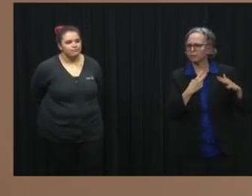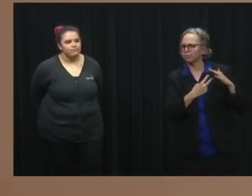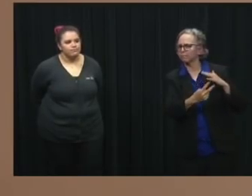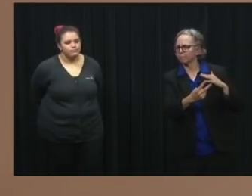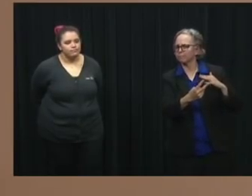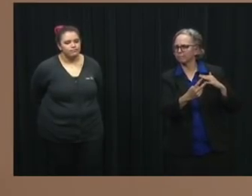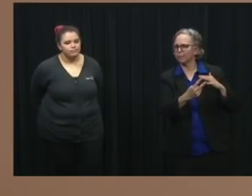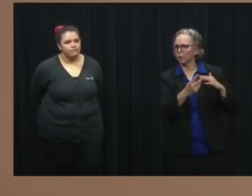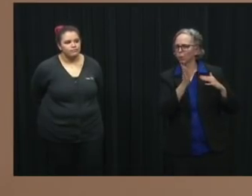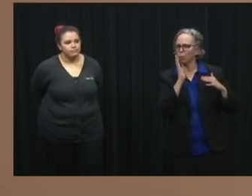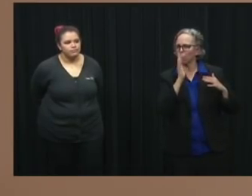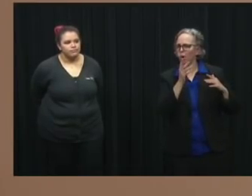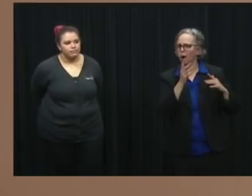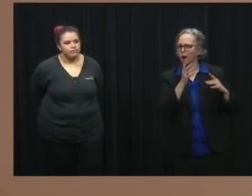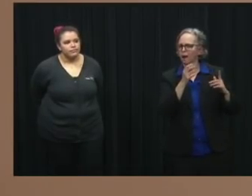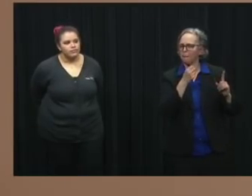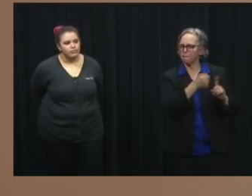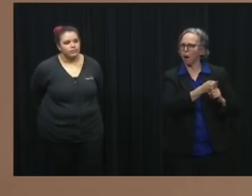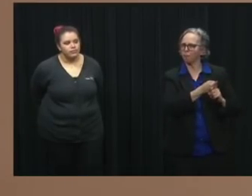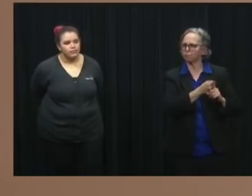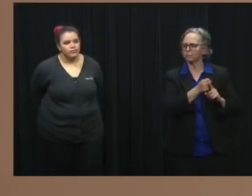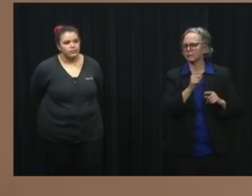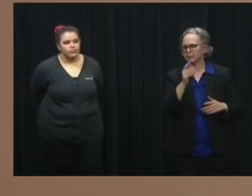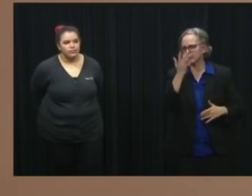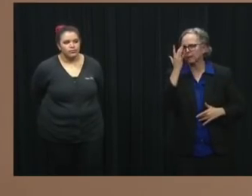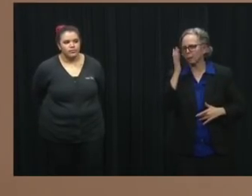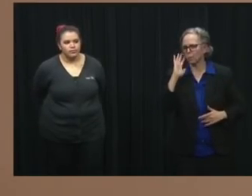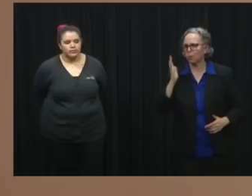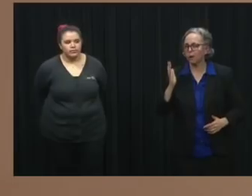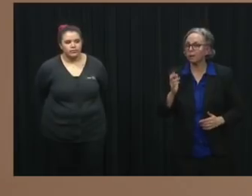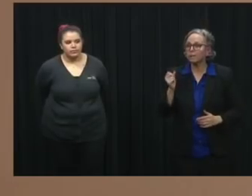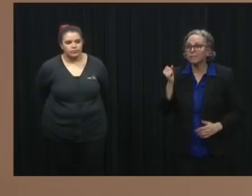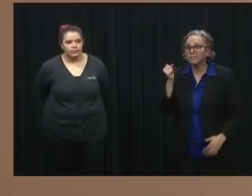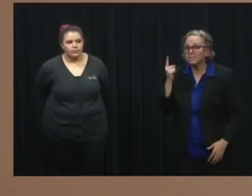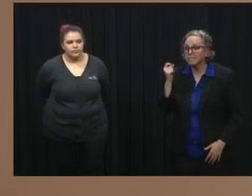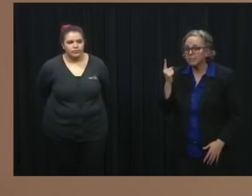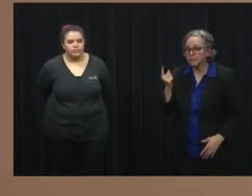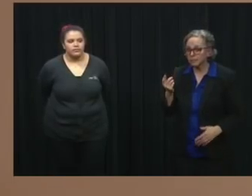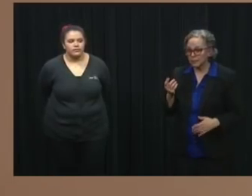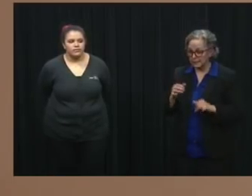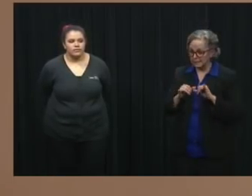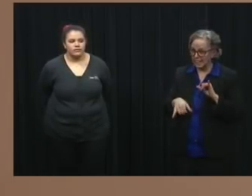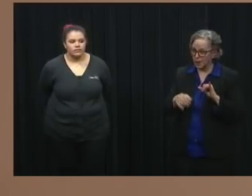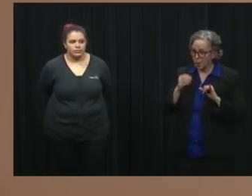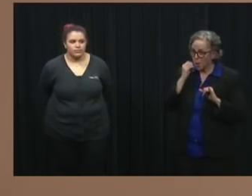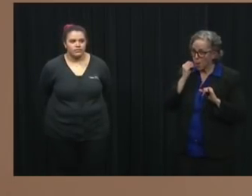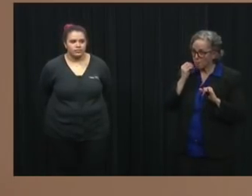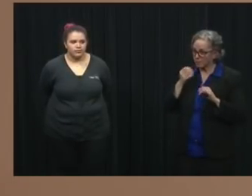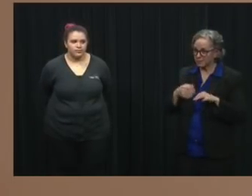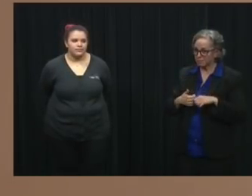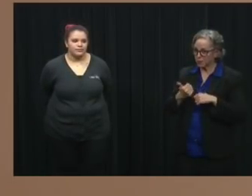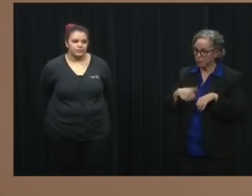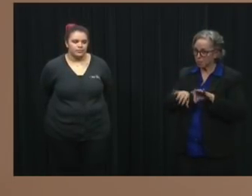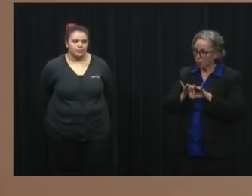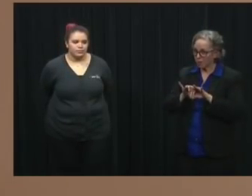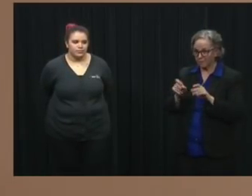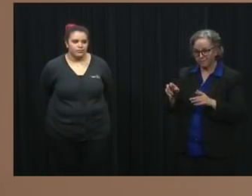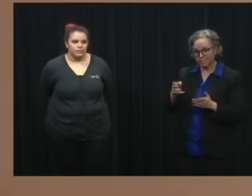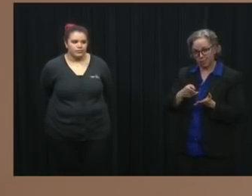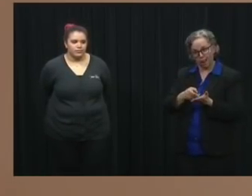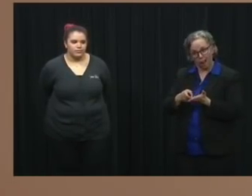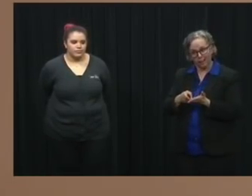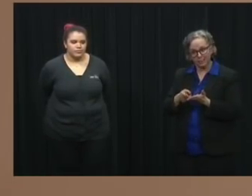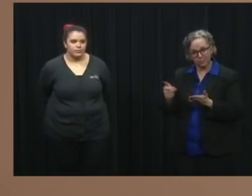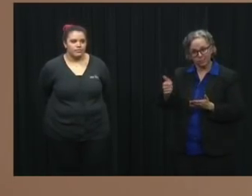Again, like the 80% of us stay at home. That's the most important thing, is that they're honest about it, and they stay at home and they recover and get back